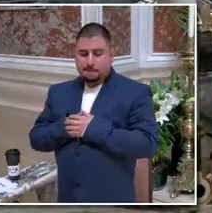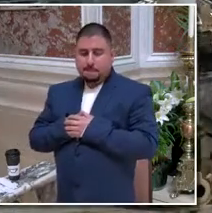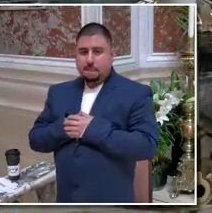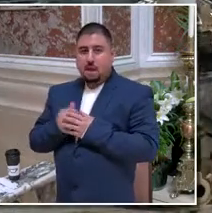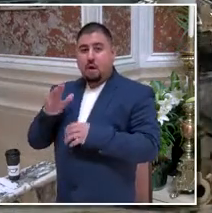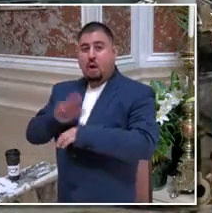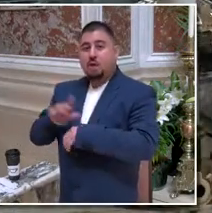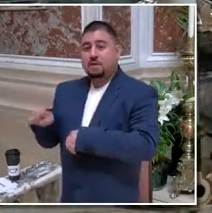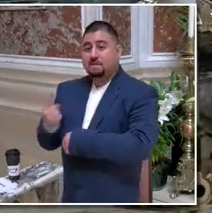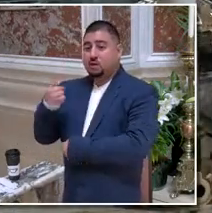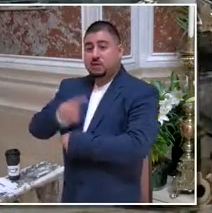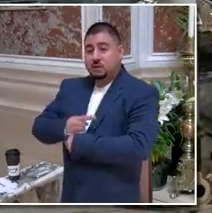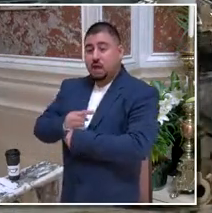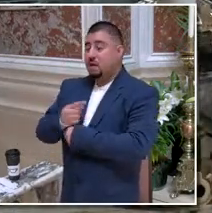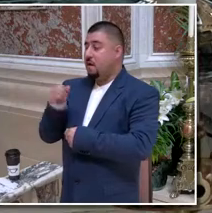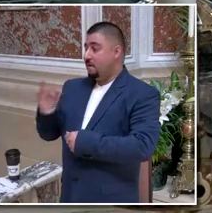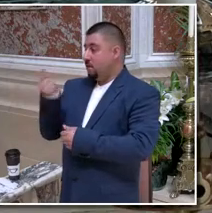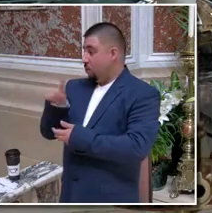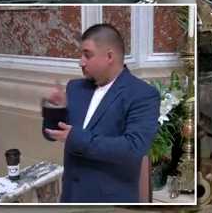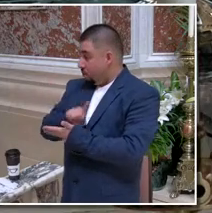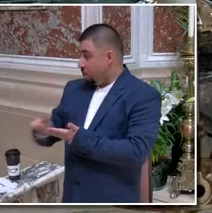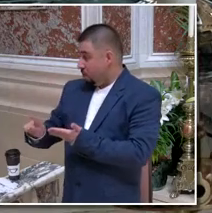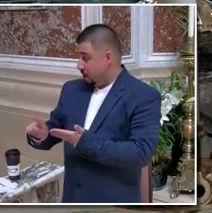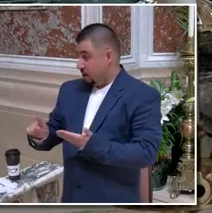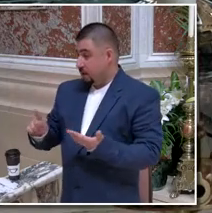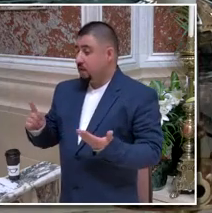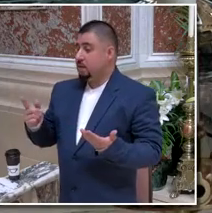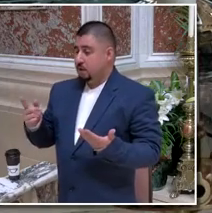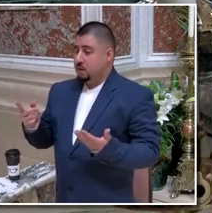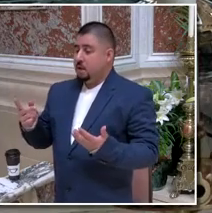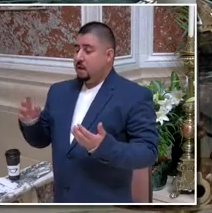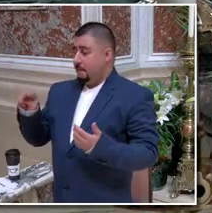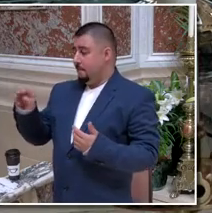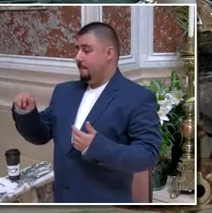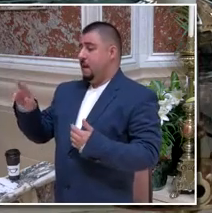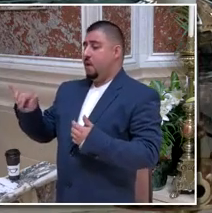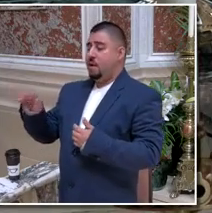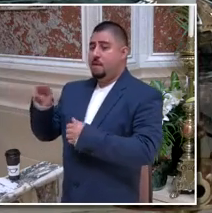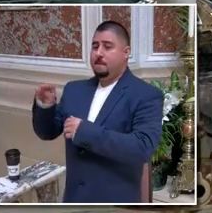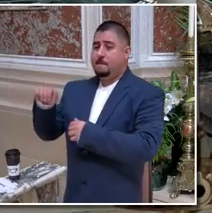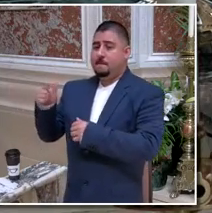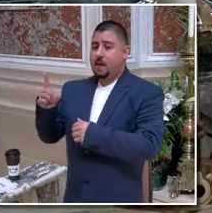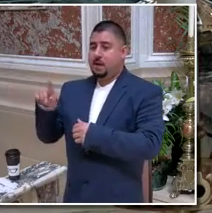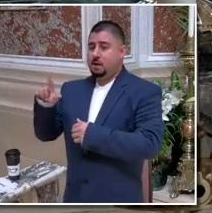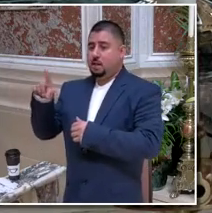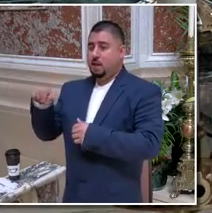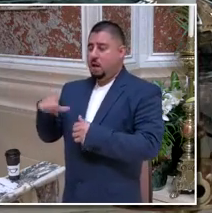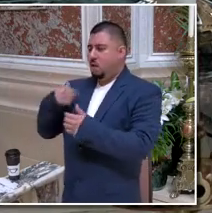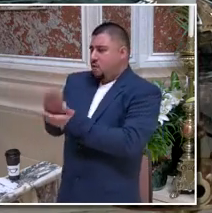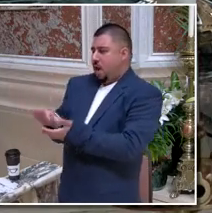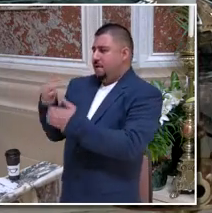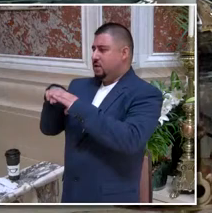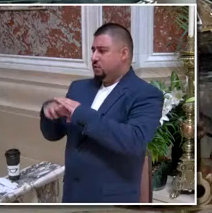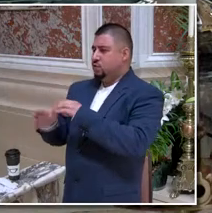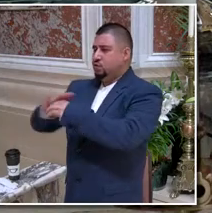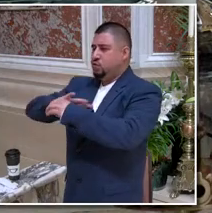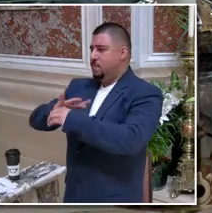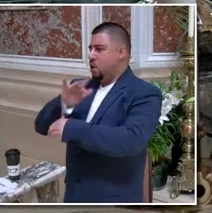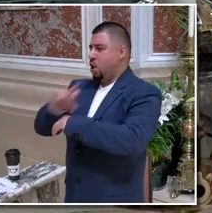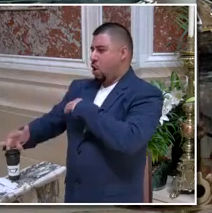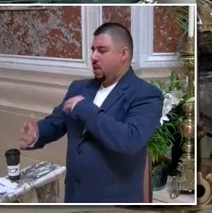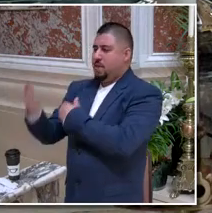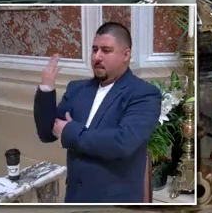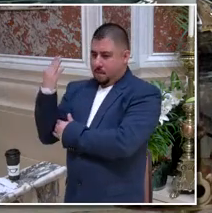On the first day of the week, Mary of Magdala came to the tomb early in the